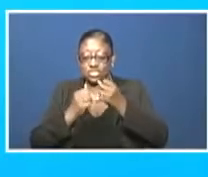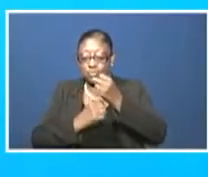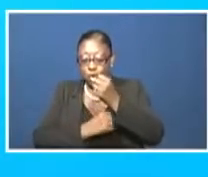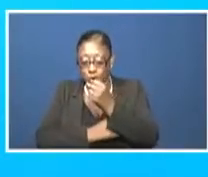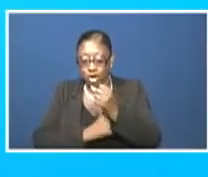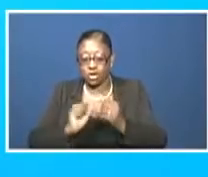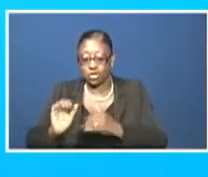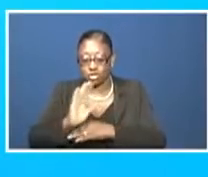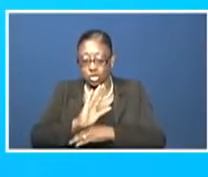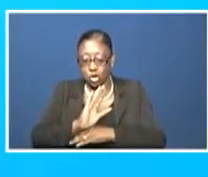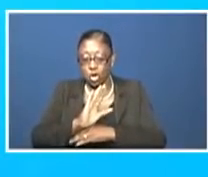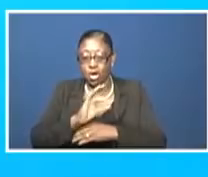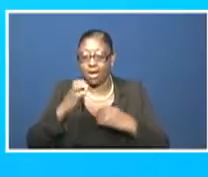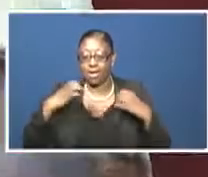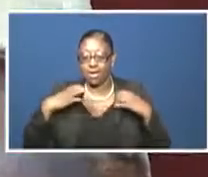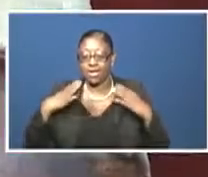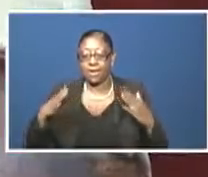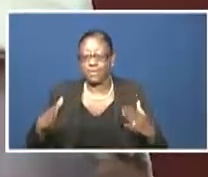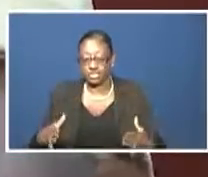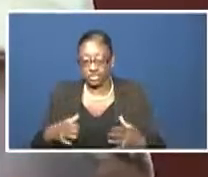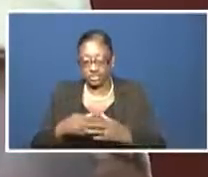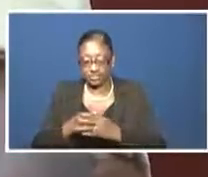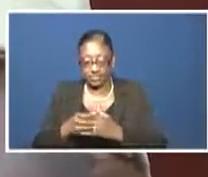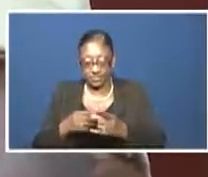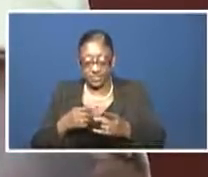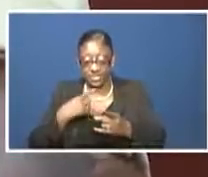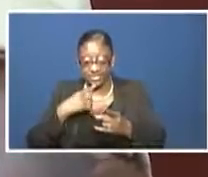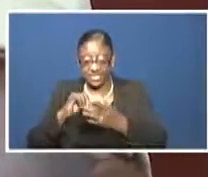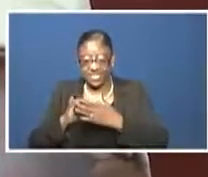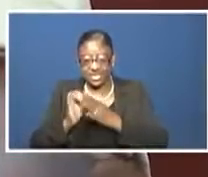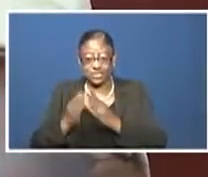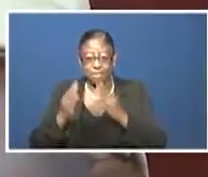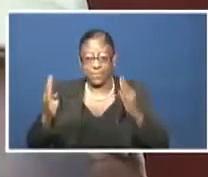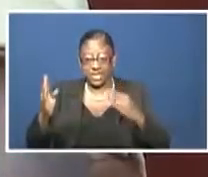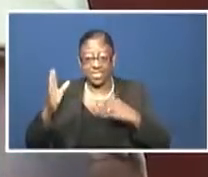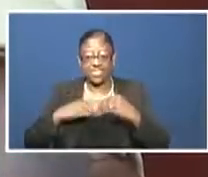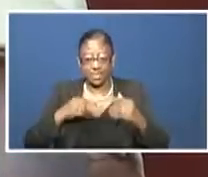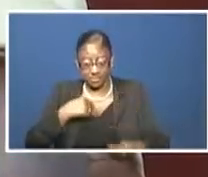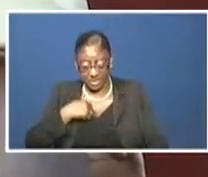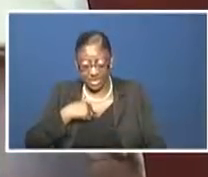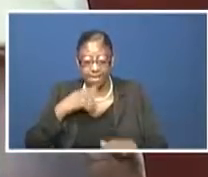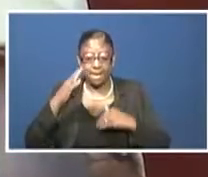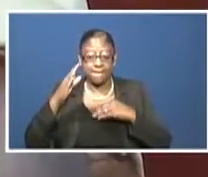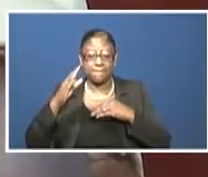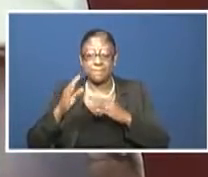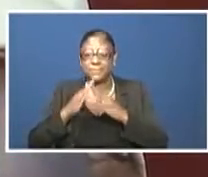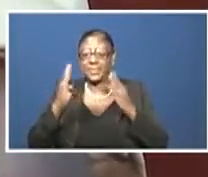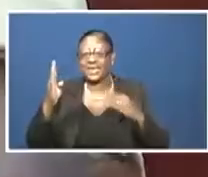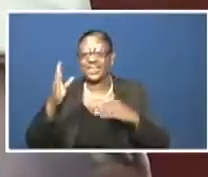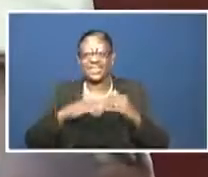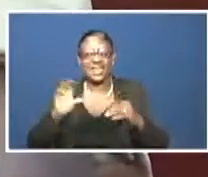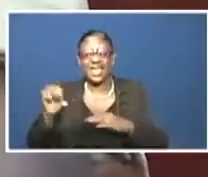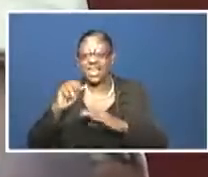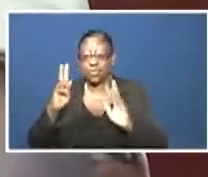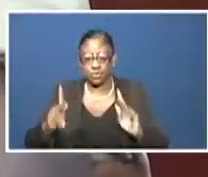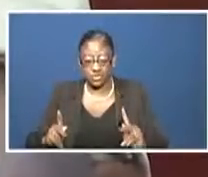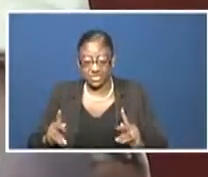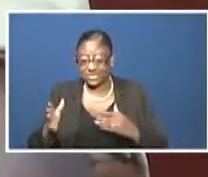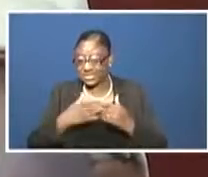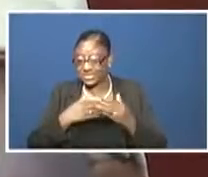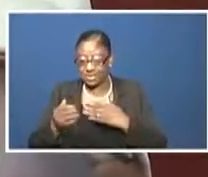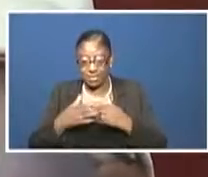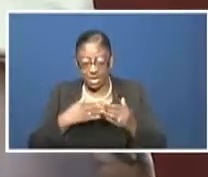commissioner. This police force is bigger than me. It's bigger than him. There's no color in